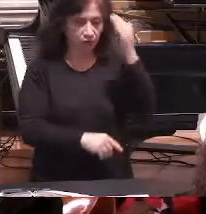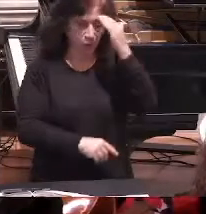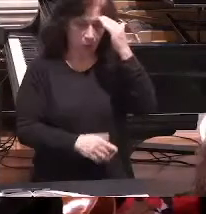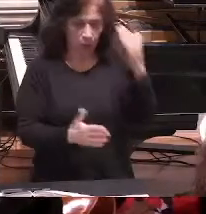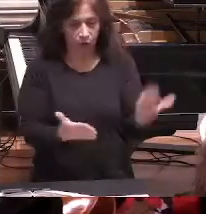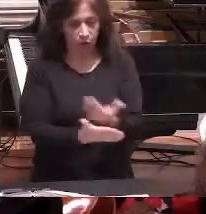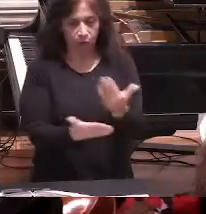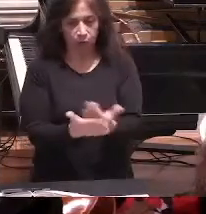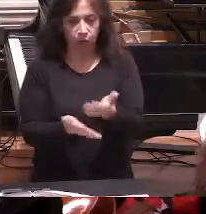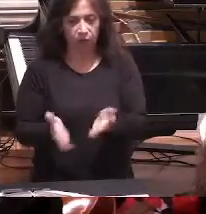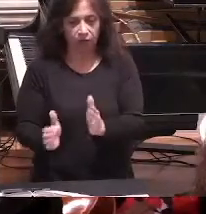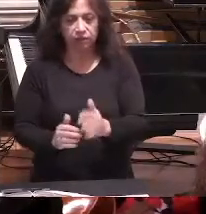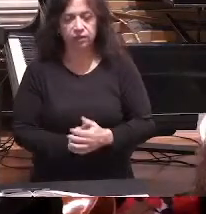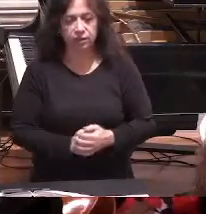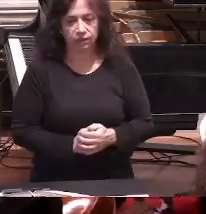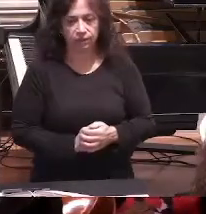anew.